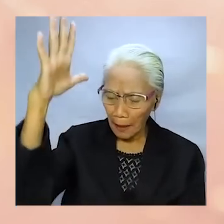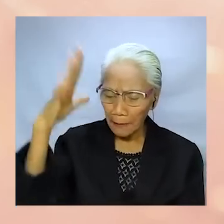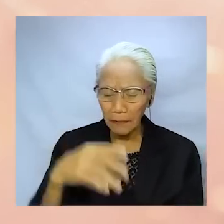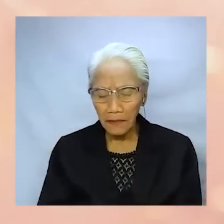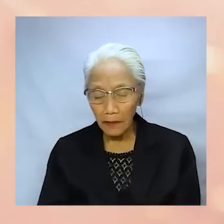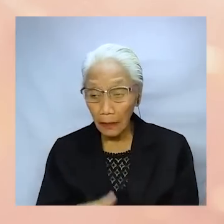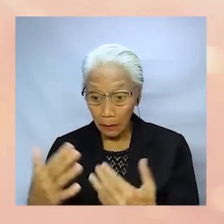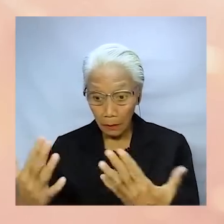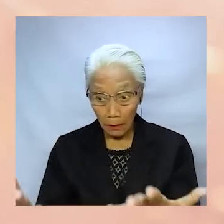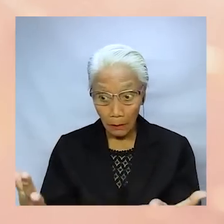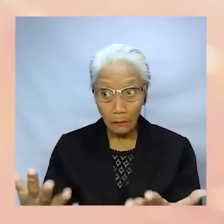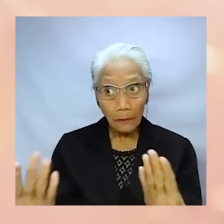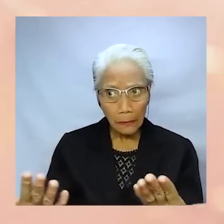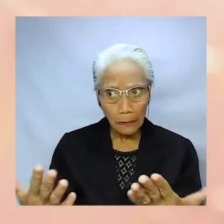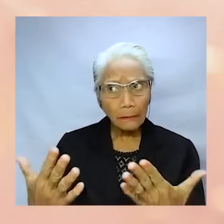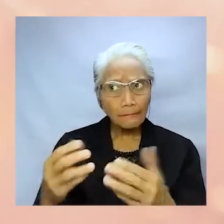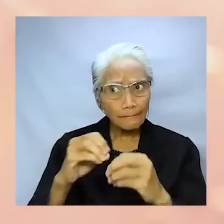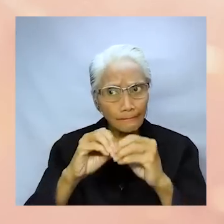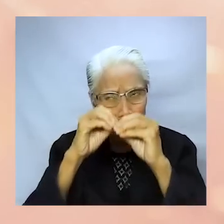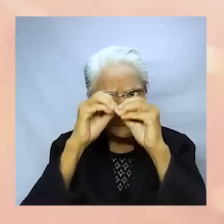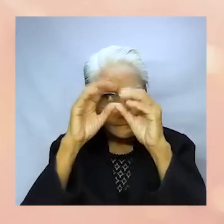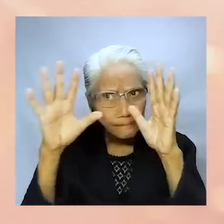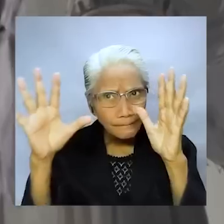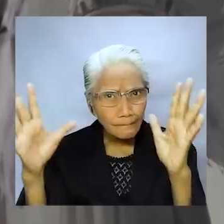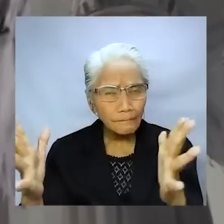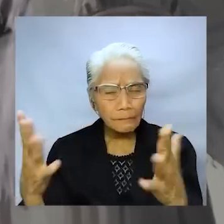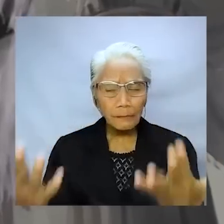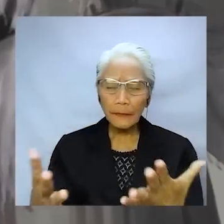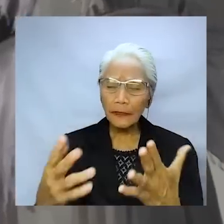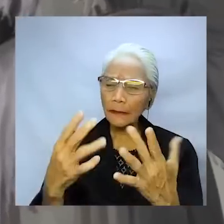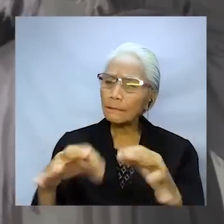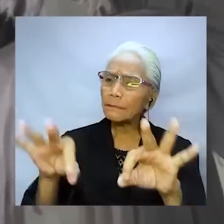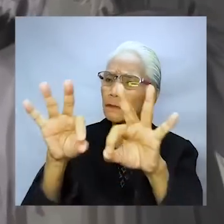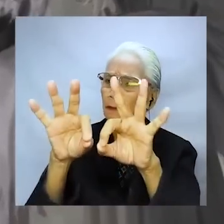what is interesting is the speech of the man.